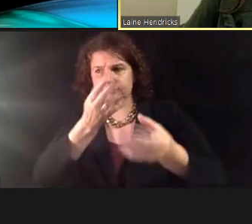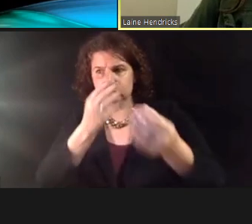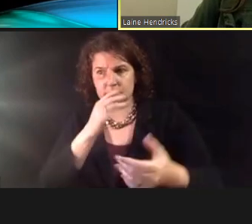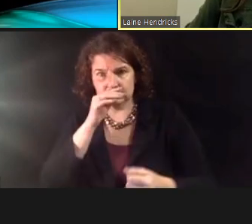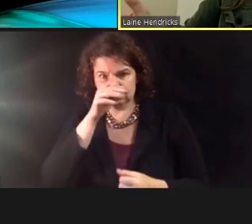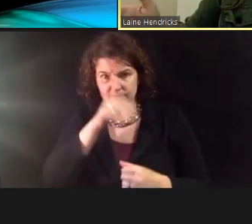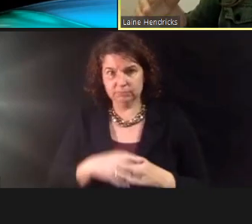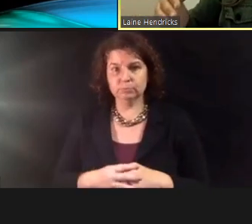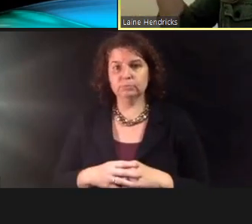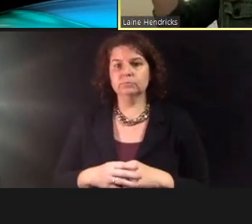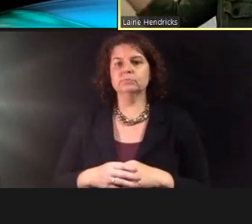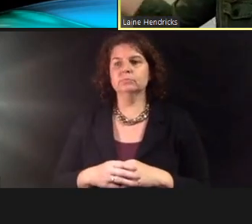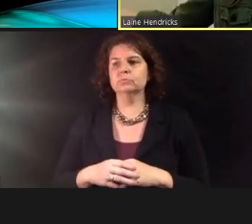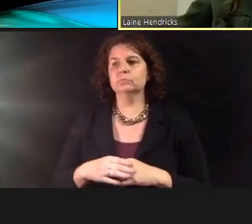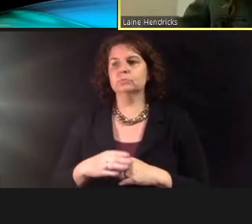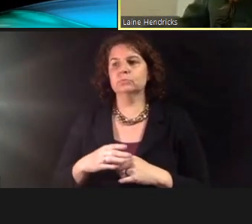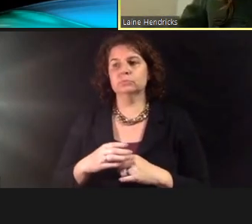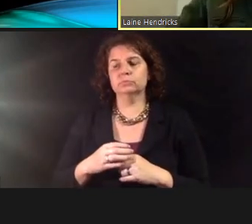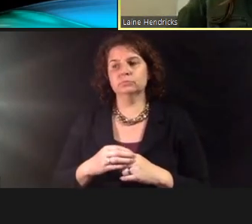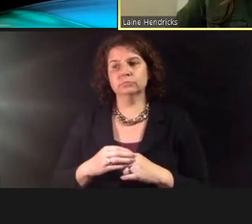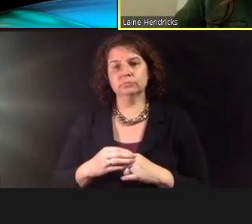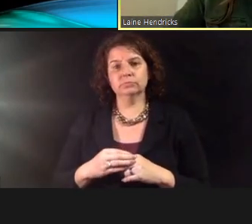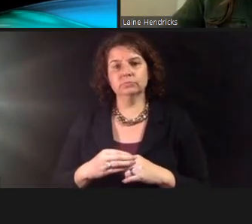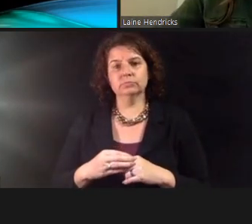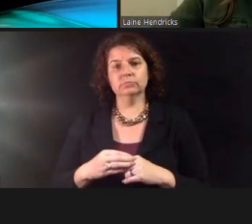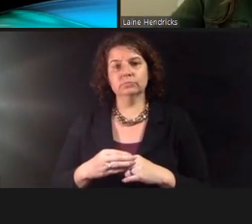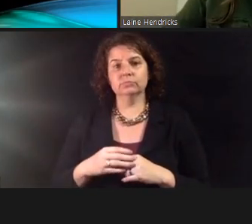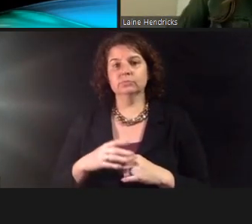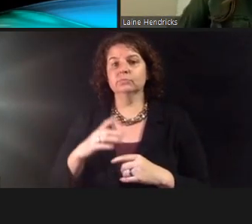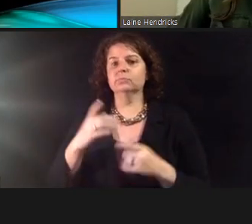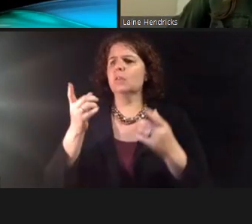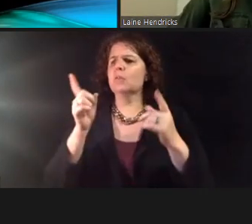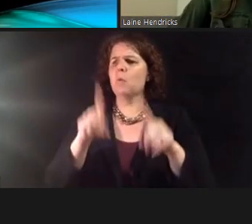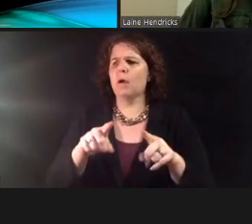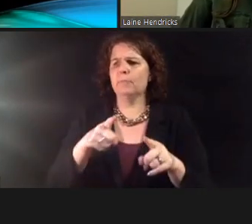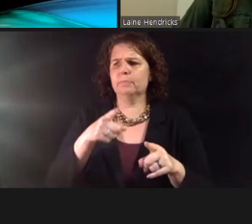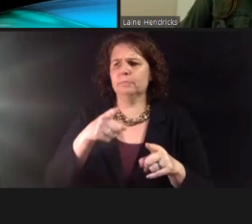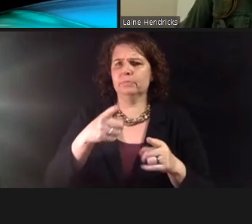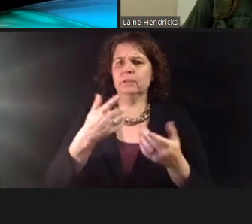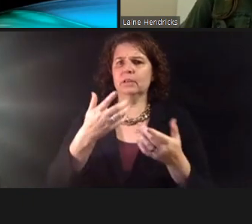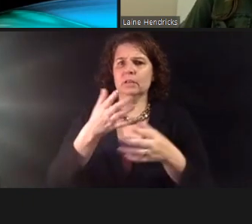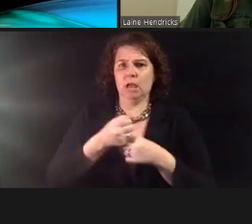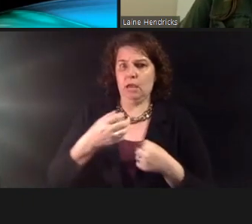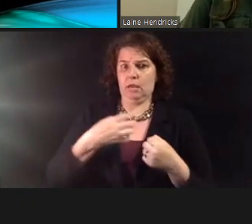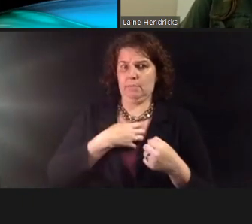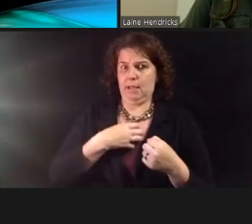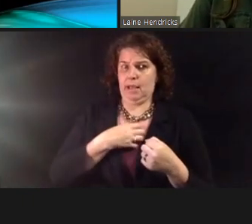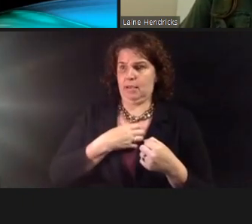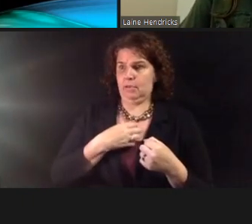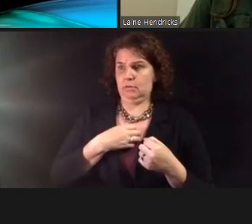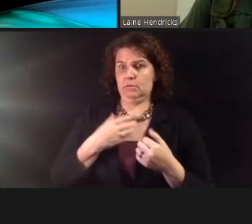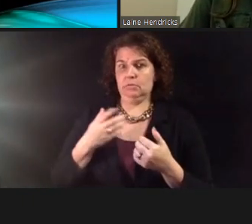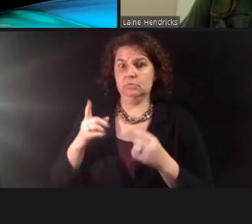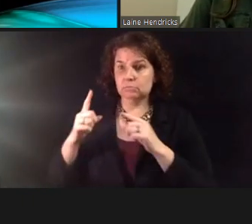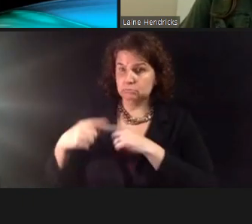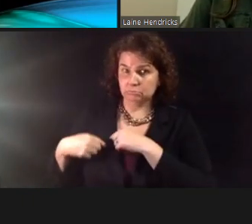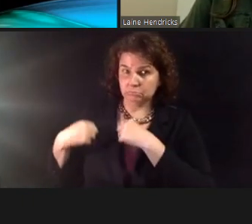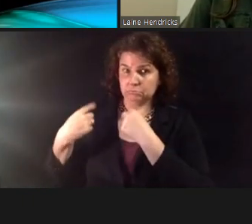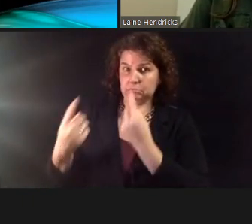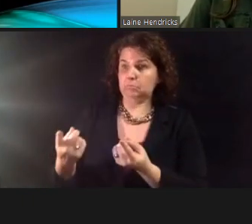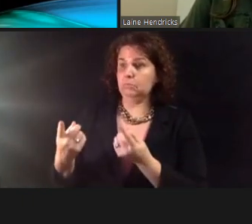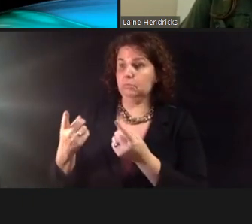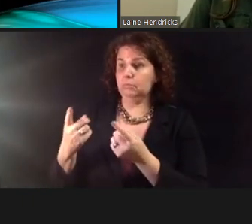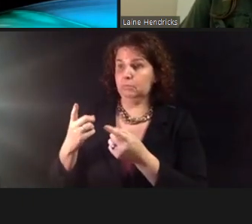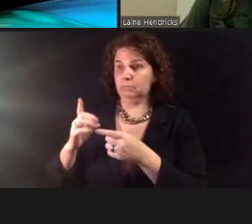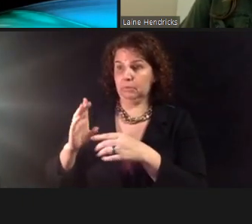that complaints have been filed against? Yeah. So once the complaint is filed, we then have the complaint